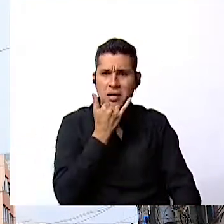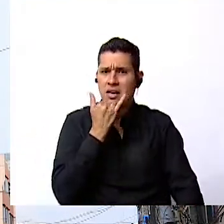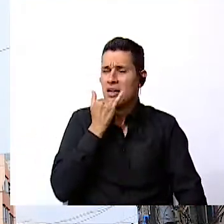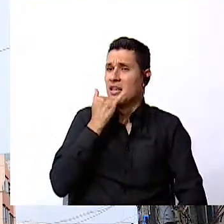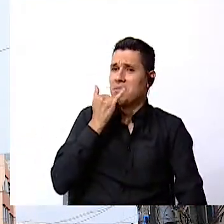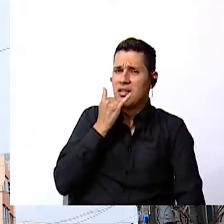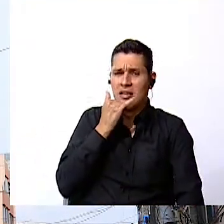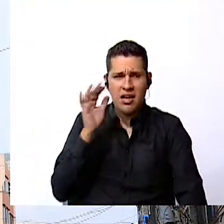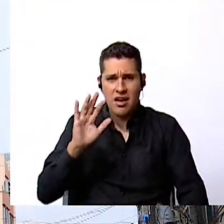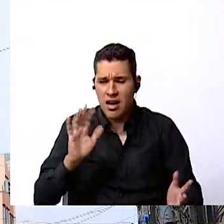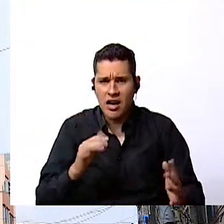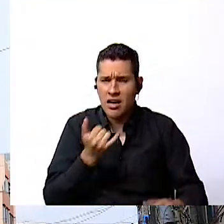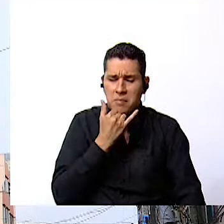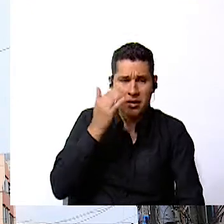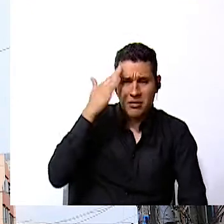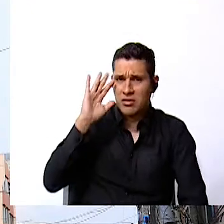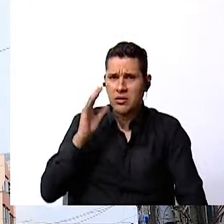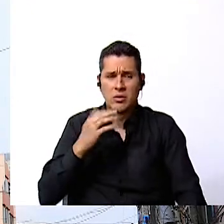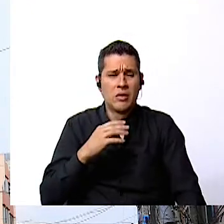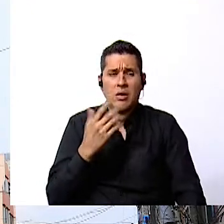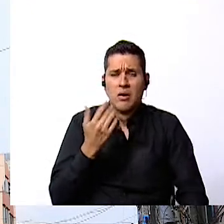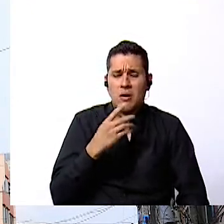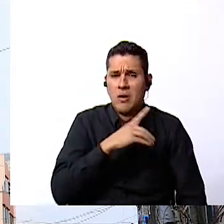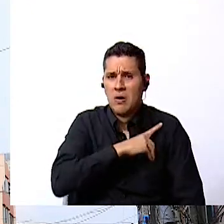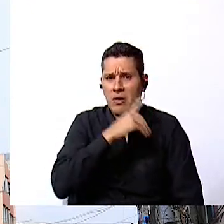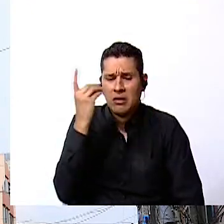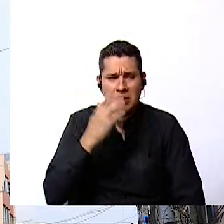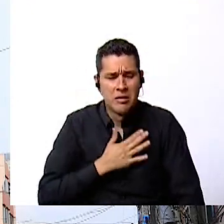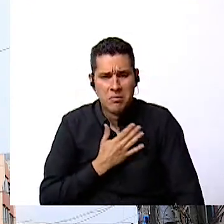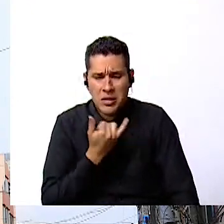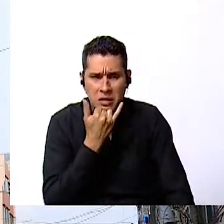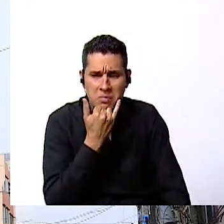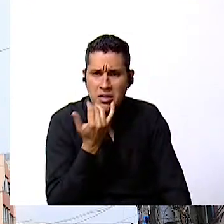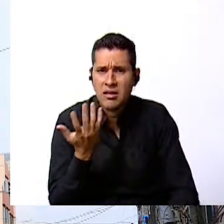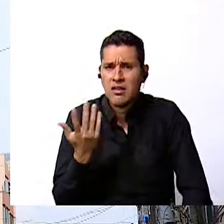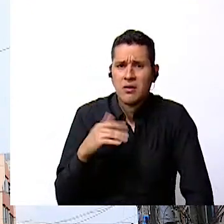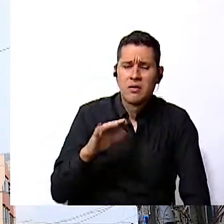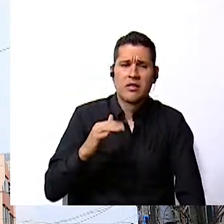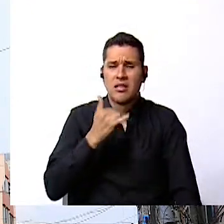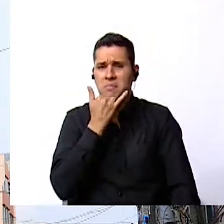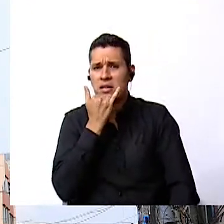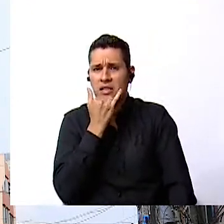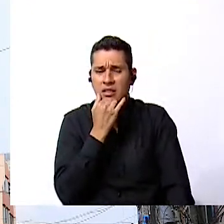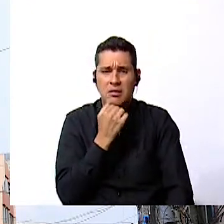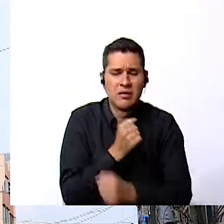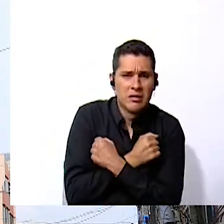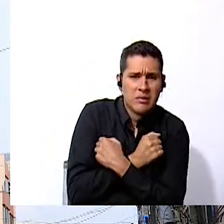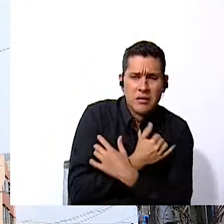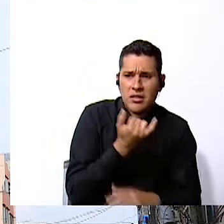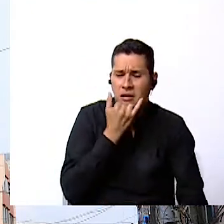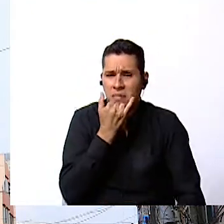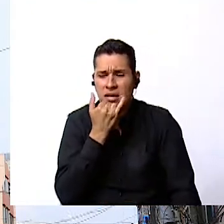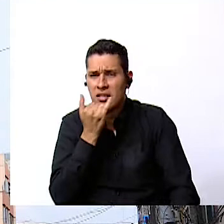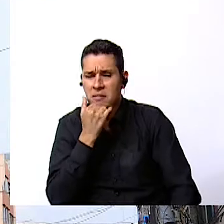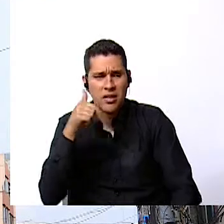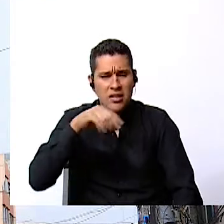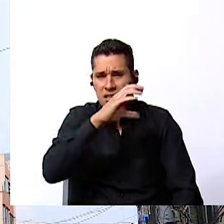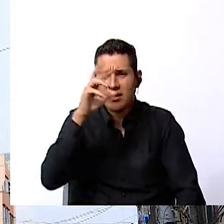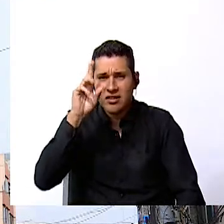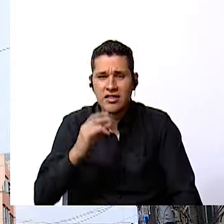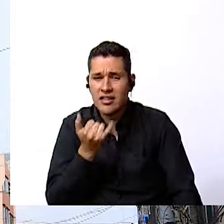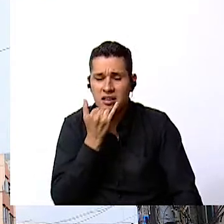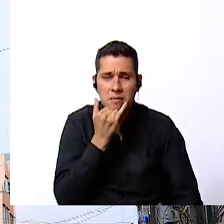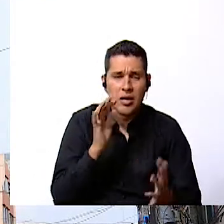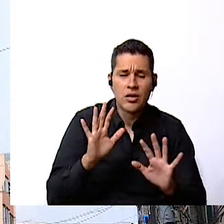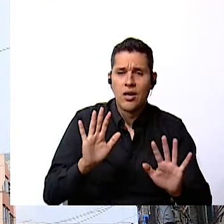What's happening? Oh my goodness, there's been an earthquake right now. Once again, what's happening here in Costa Rica?